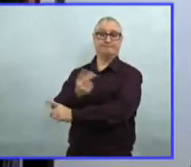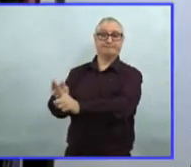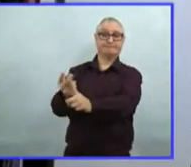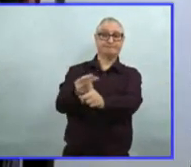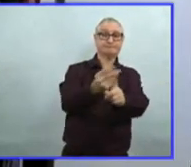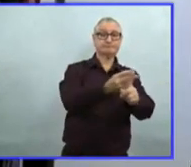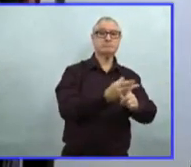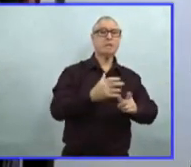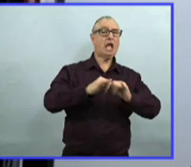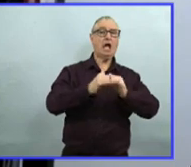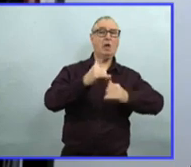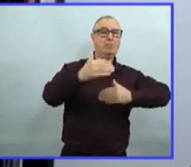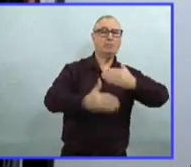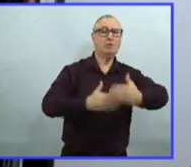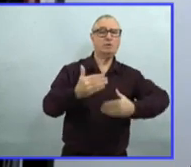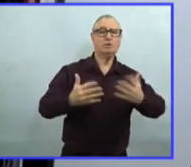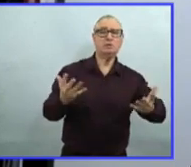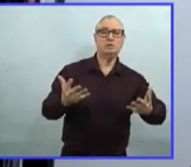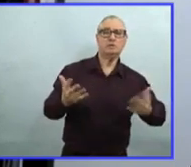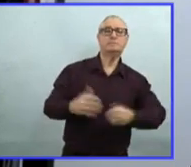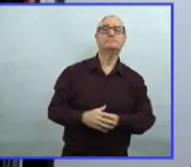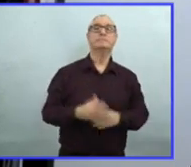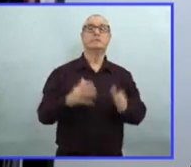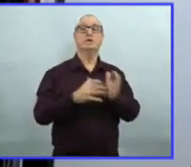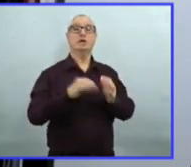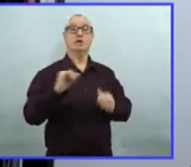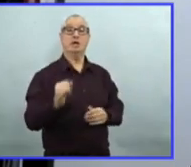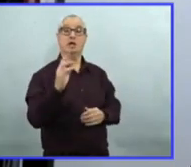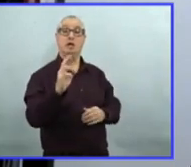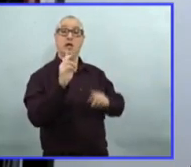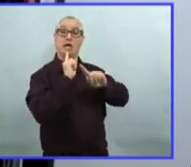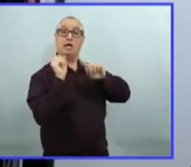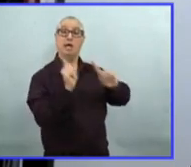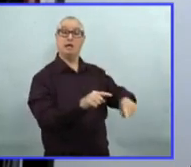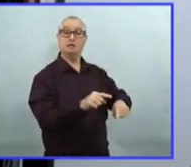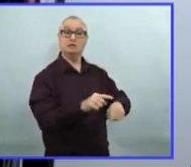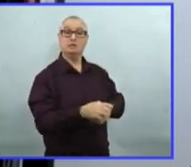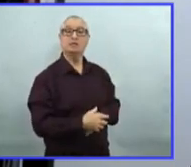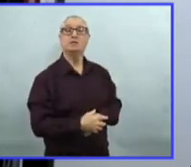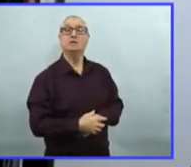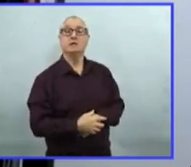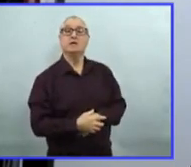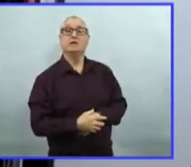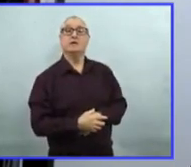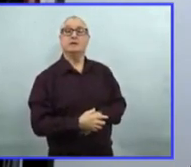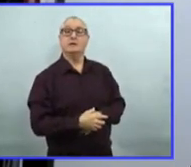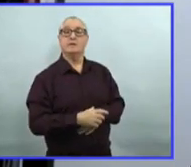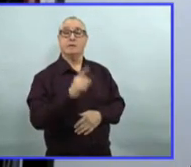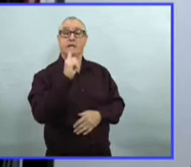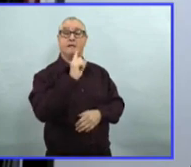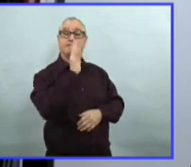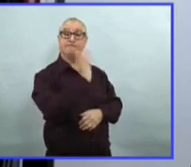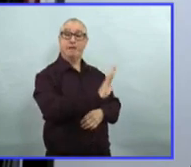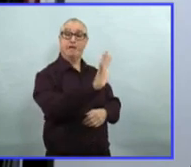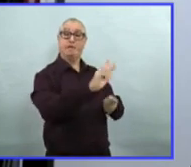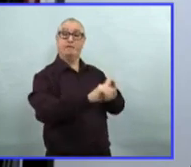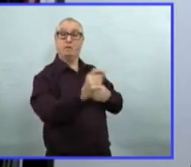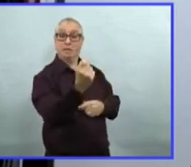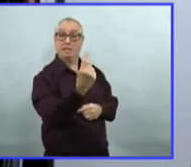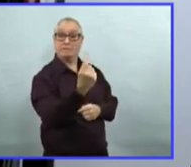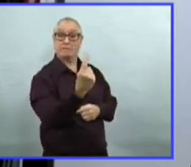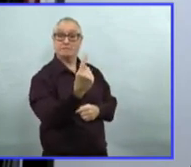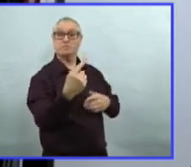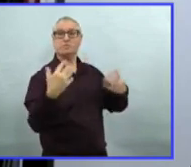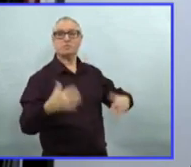We saw a really great and steady increase in uptake amongst 5 to 11-year-olds. We've hit just